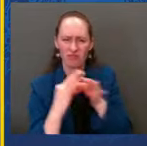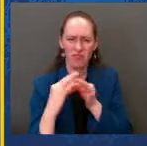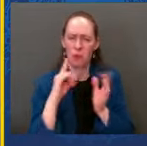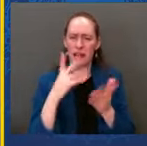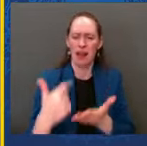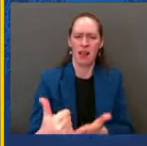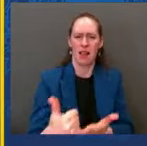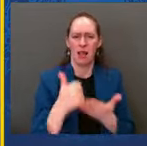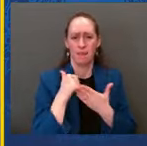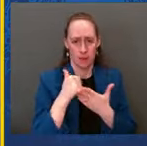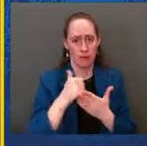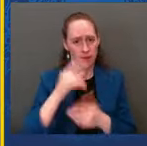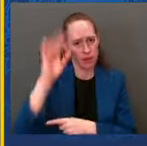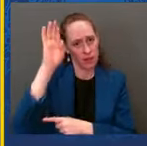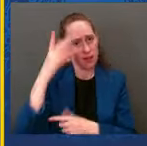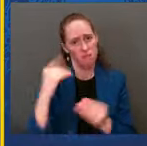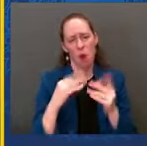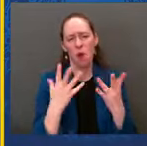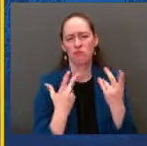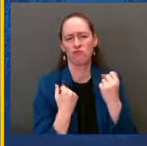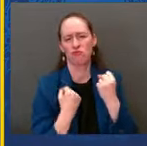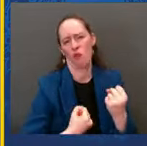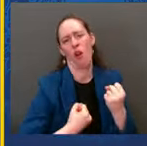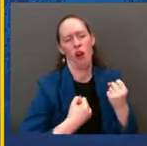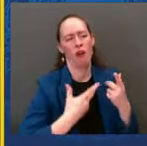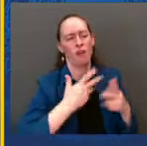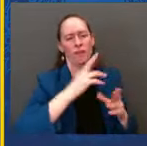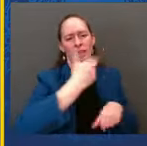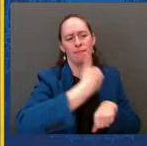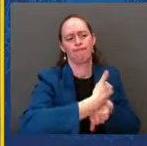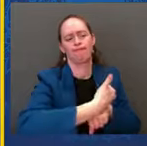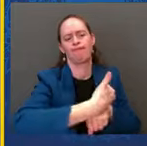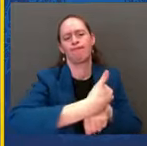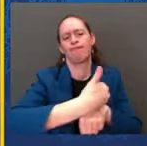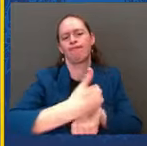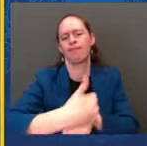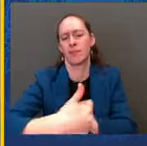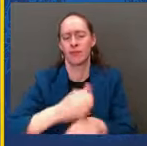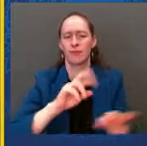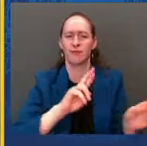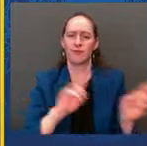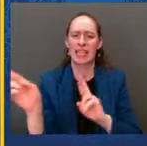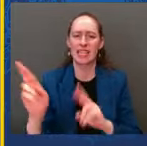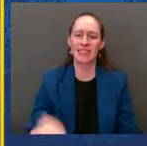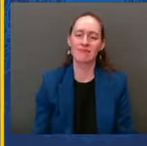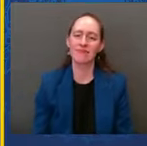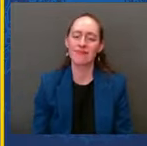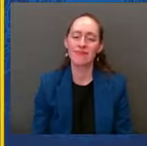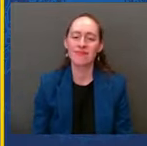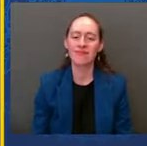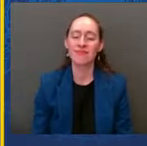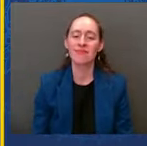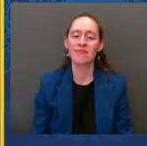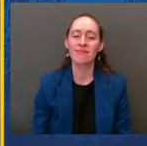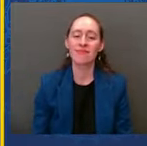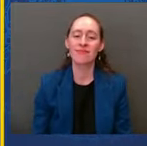more and more convinced of our security. And thanks to this, the potential aggressors are less and less